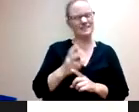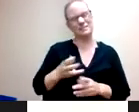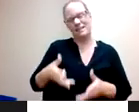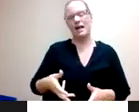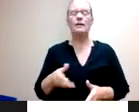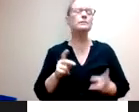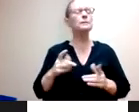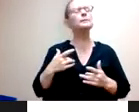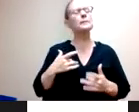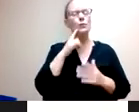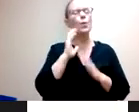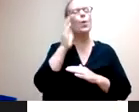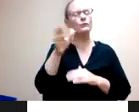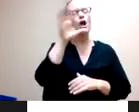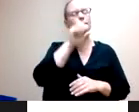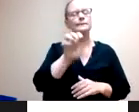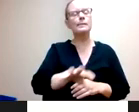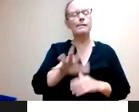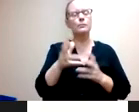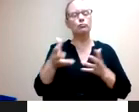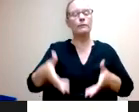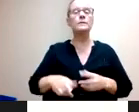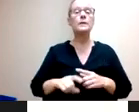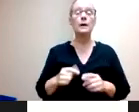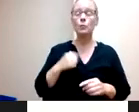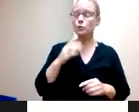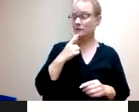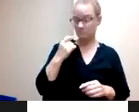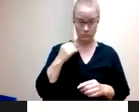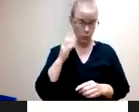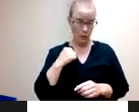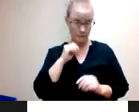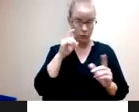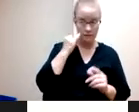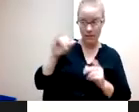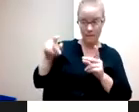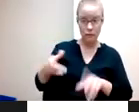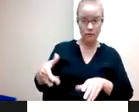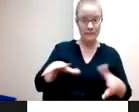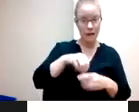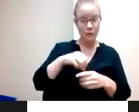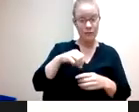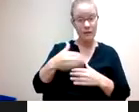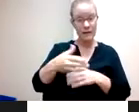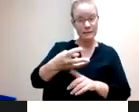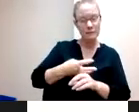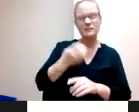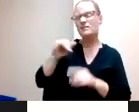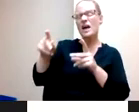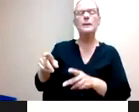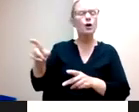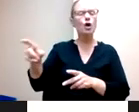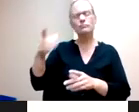is to say, would I be surprised if this person died in the next 6 months? Let's say they've been in and out of the